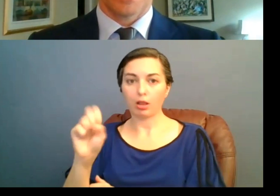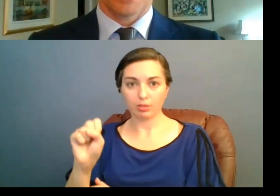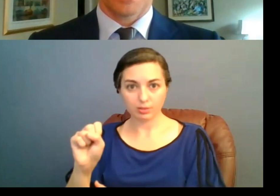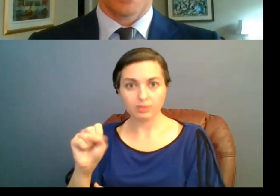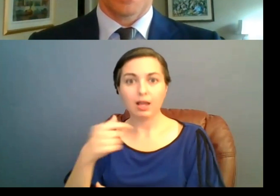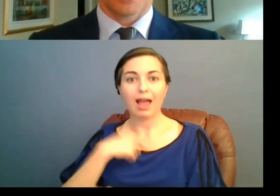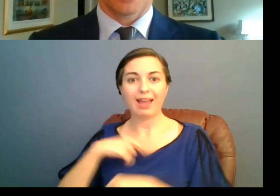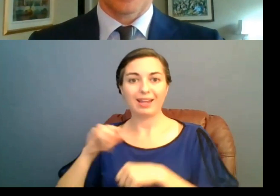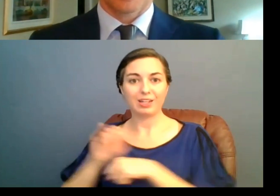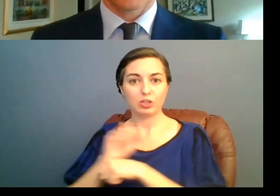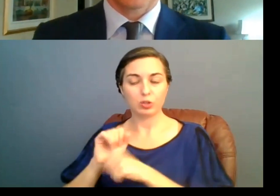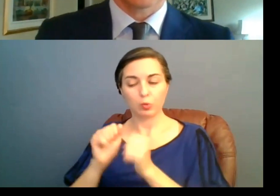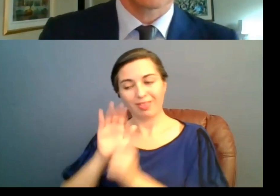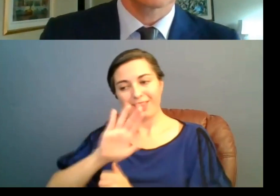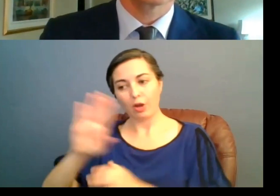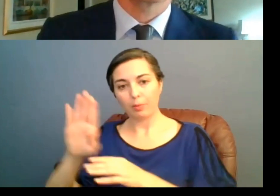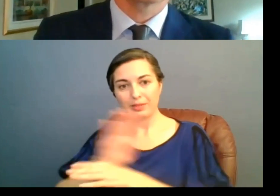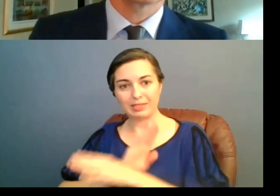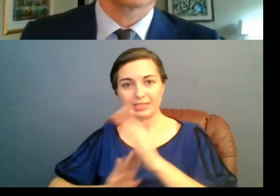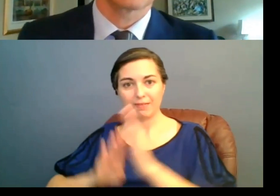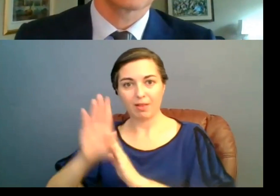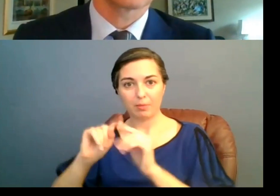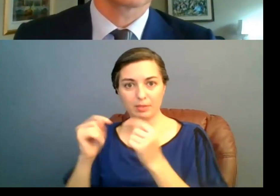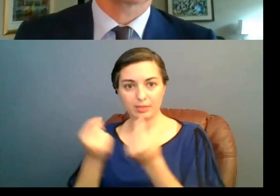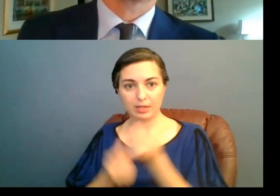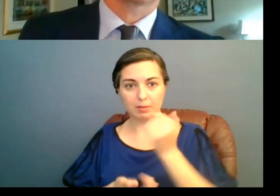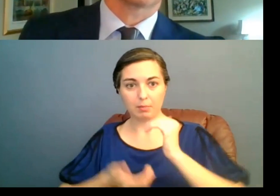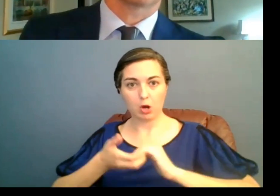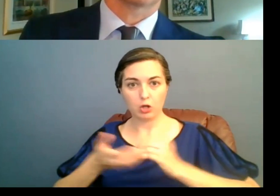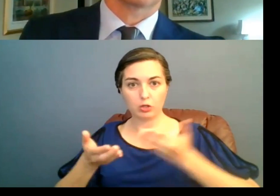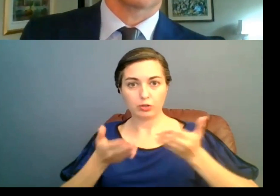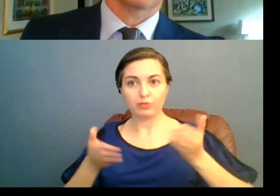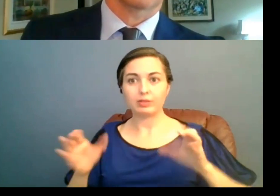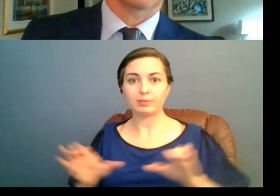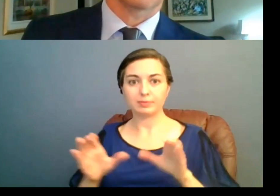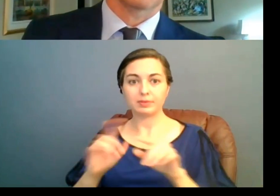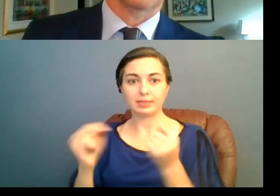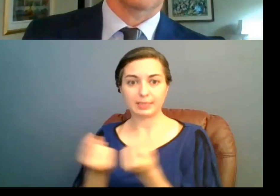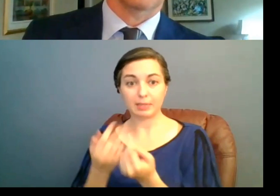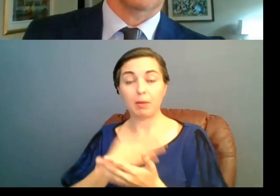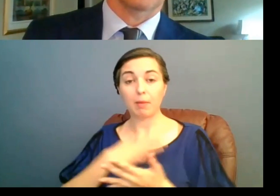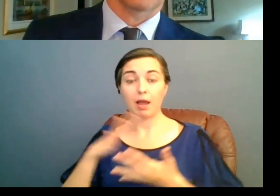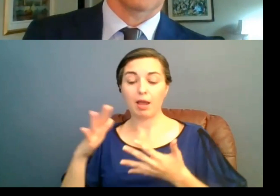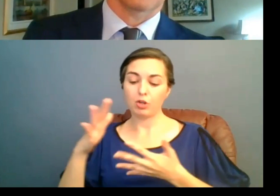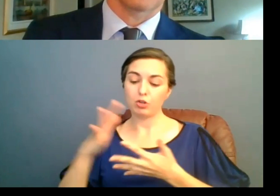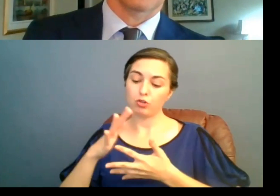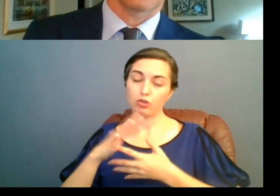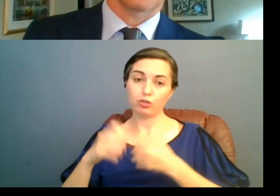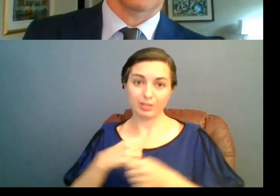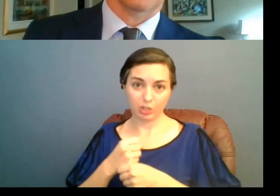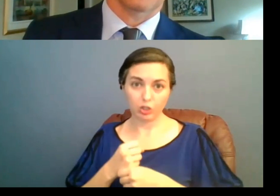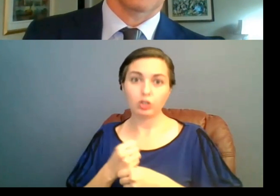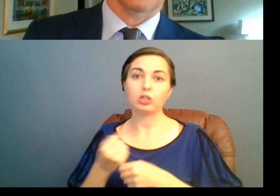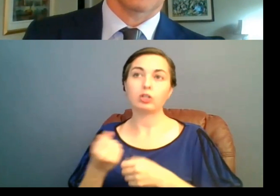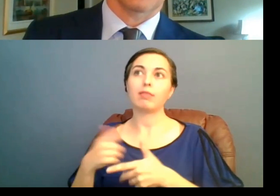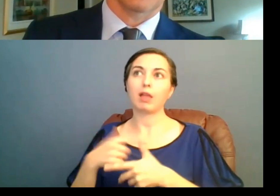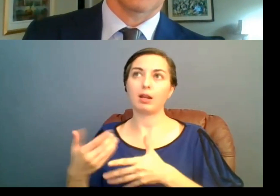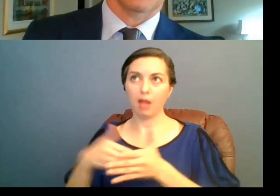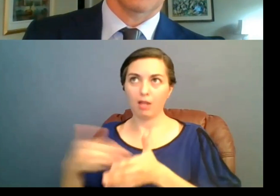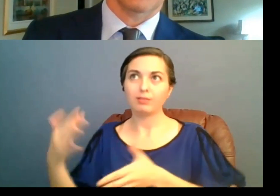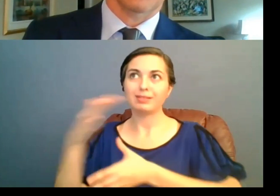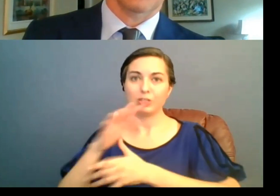business development team on the partner service and activation team. My junior year, got invited back my senior year. So